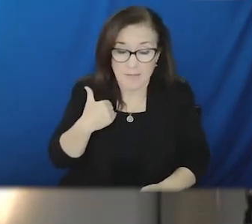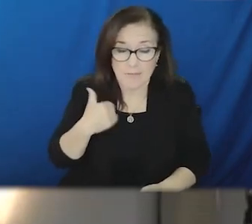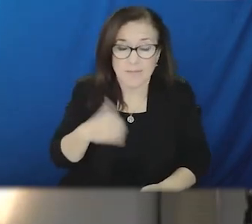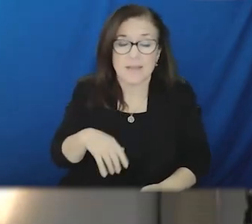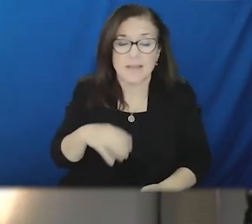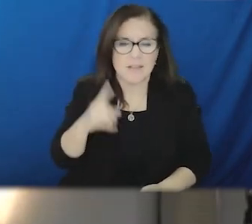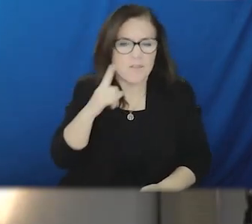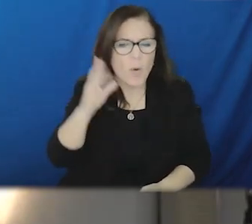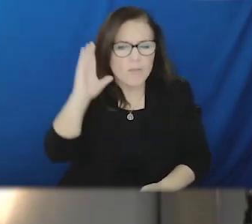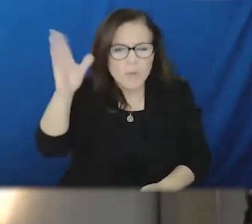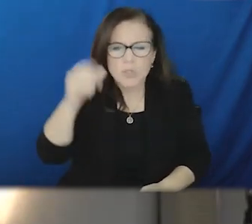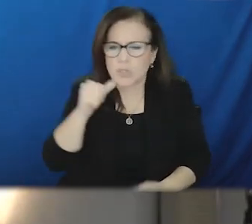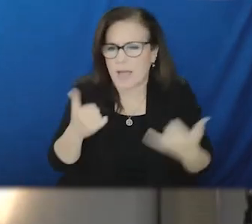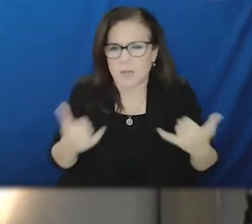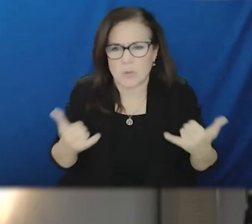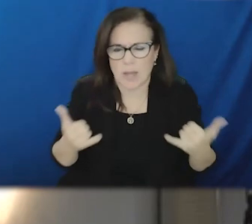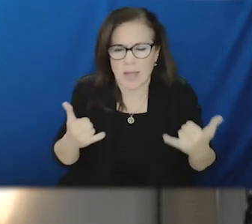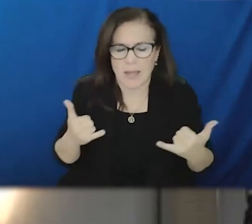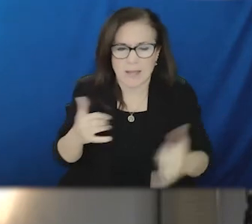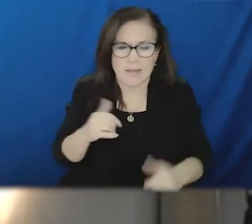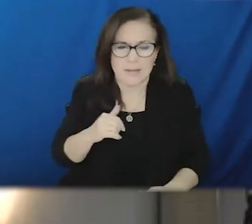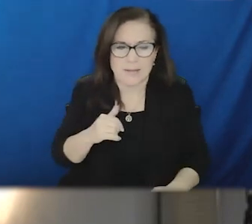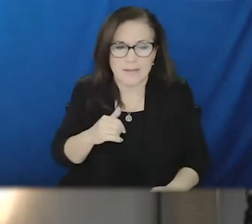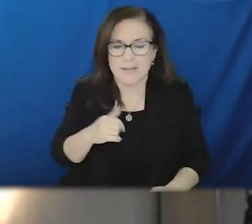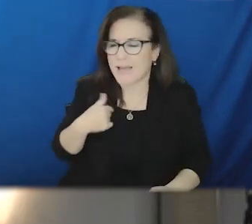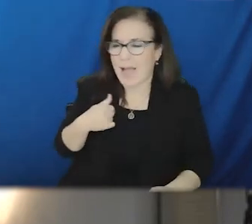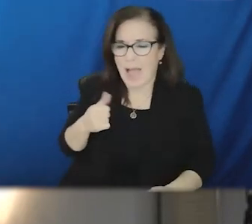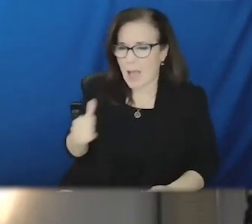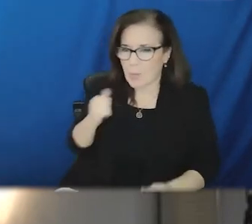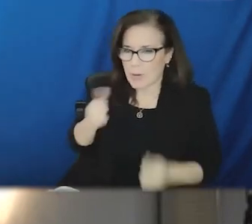to ask that question anyway. It's not on the agenda.